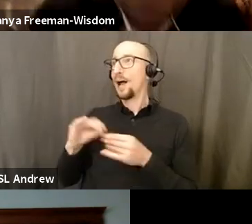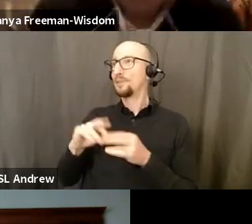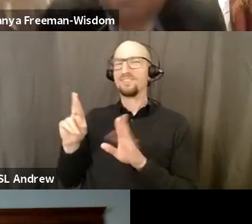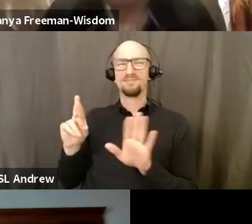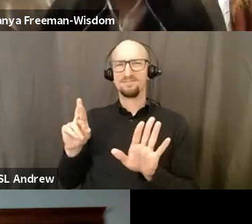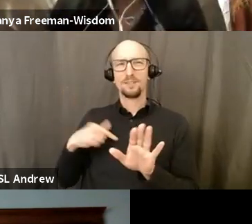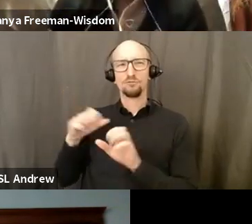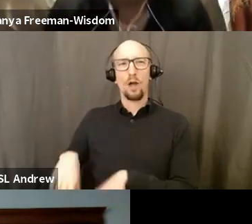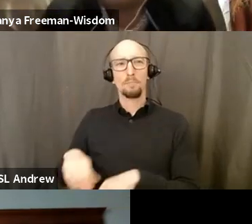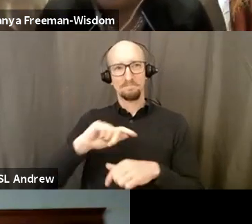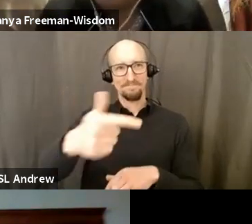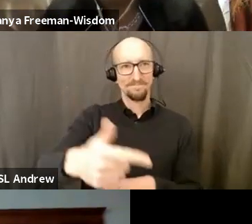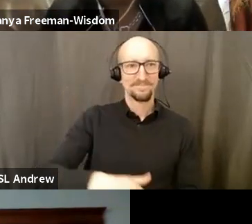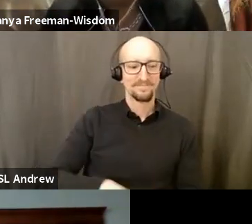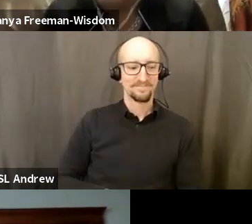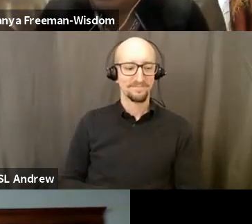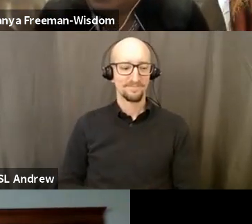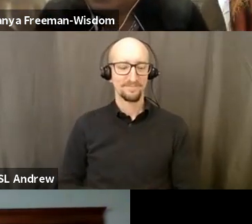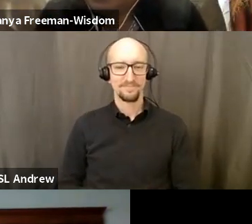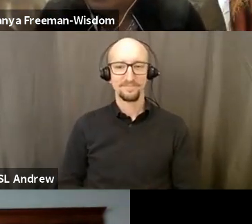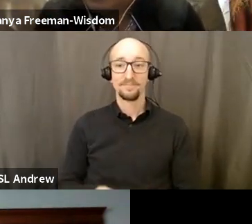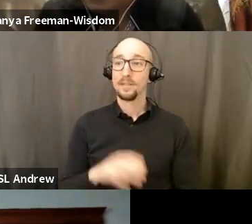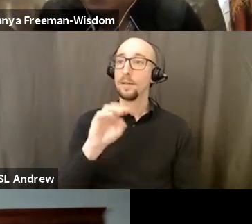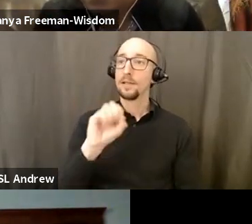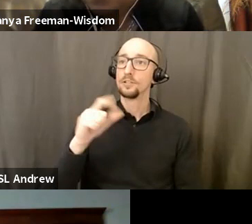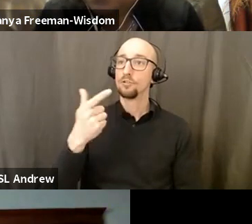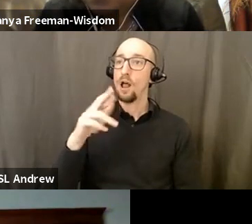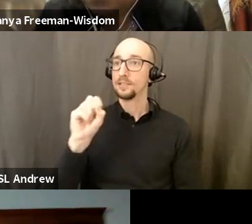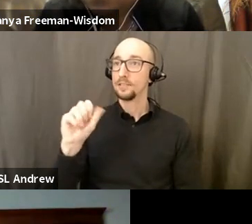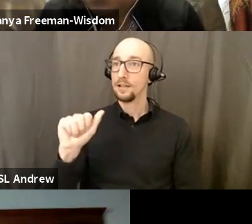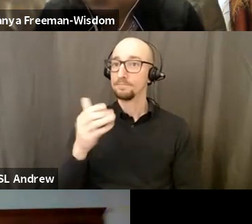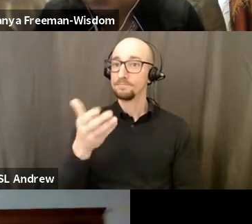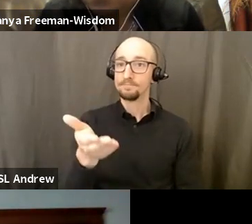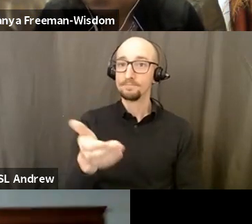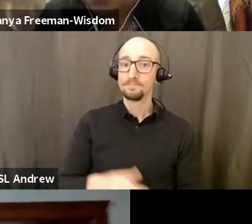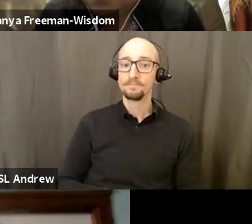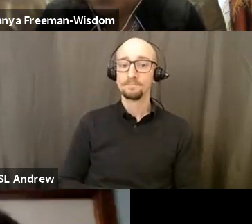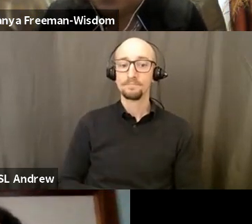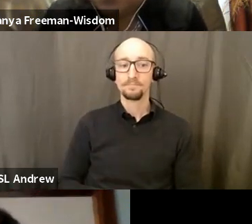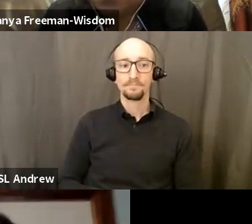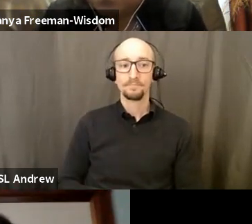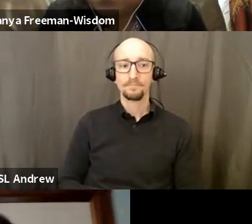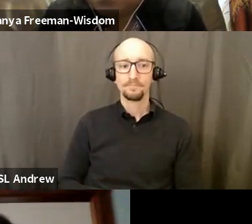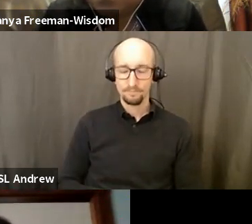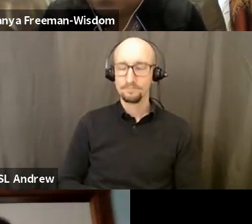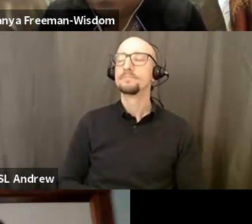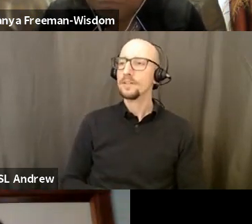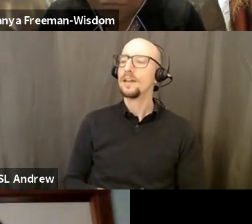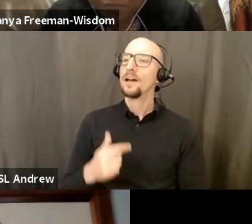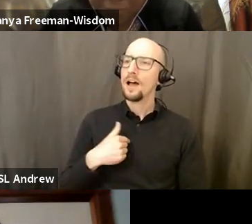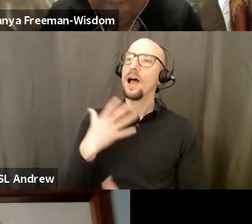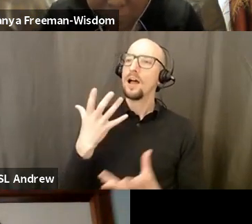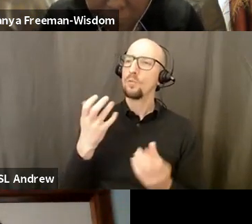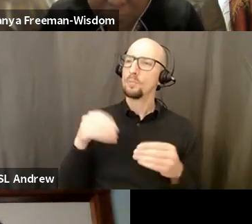Please. Okay, Ms. Grassa? I want to just provide a little context